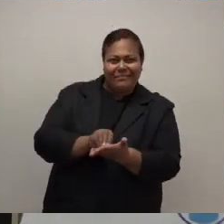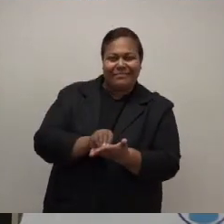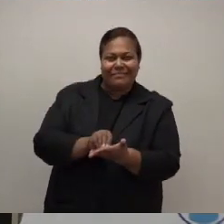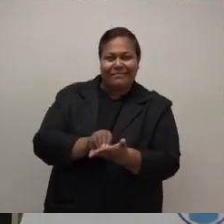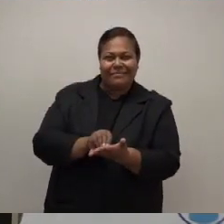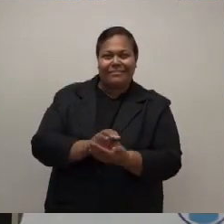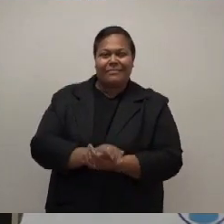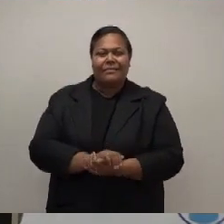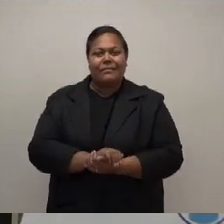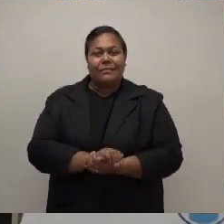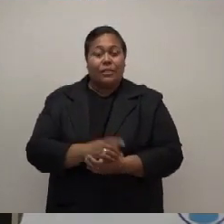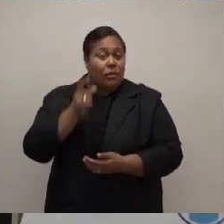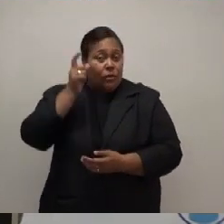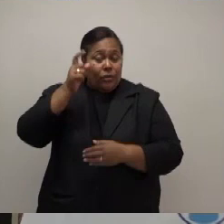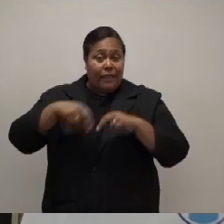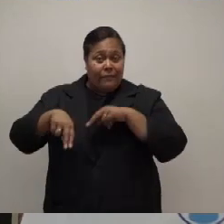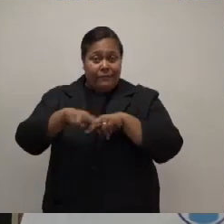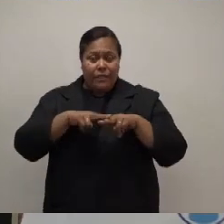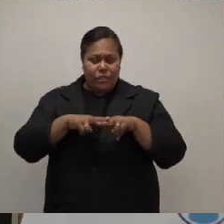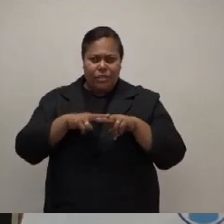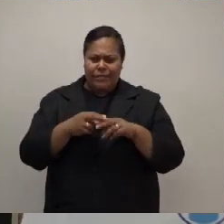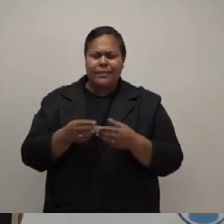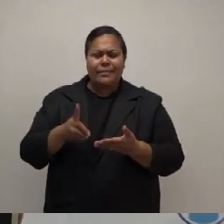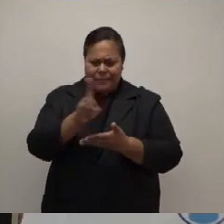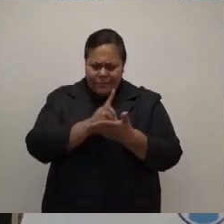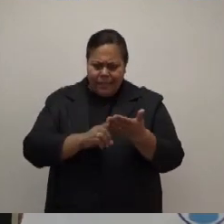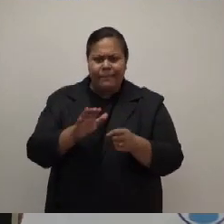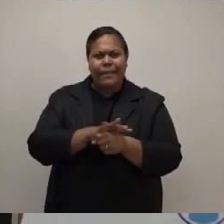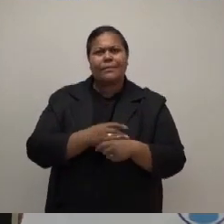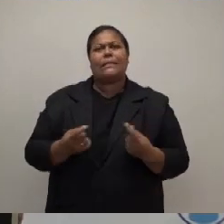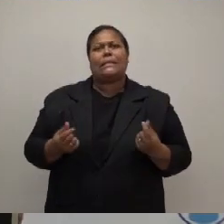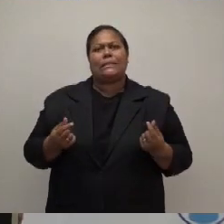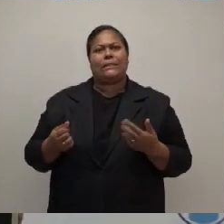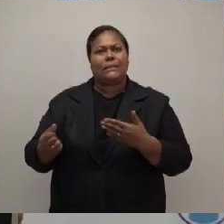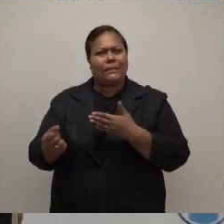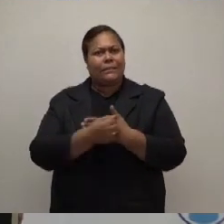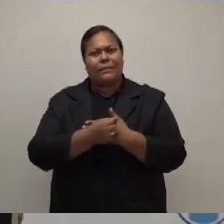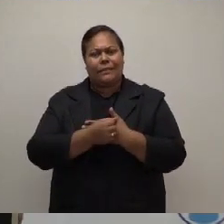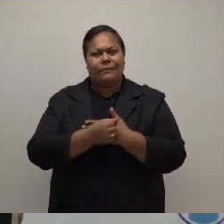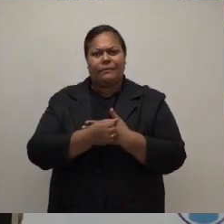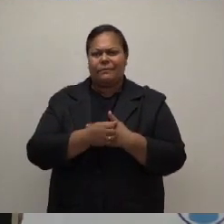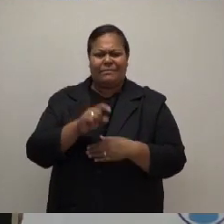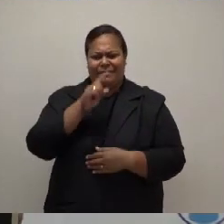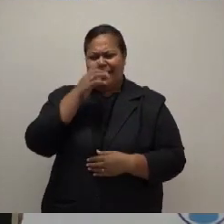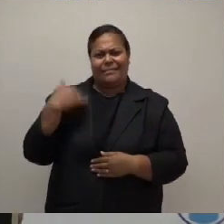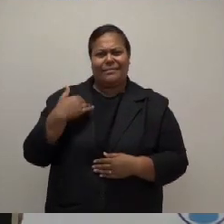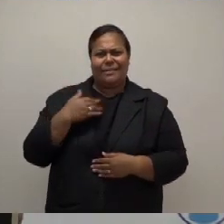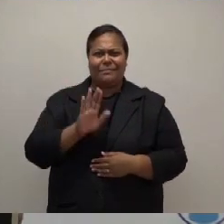careFIJI is designed to be as easy, secure, and hassle-free as possible.